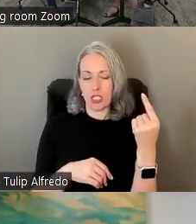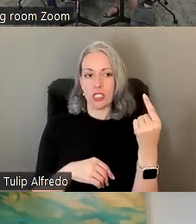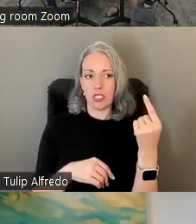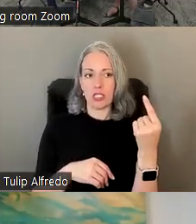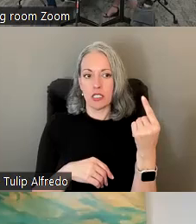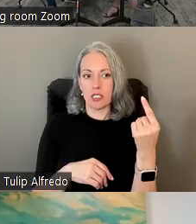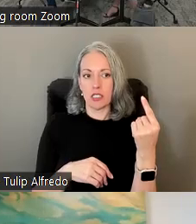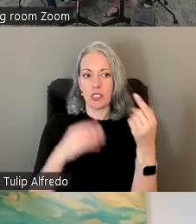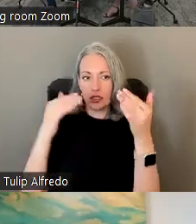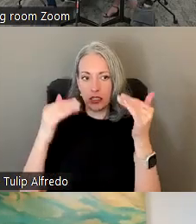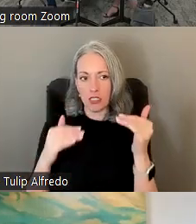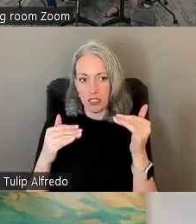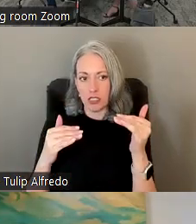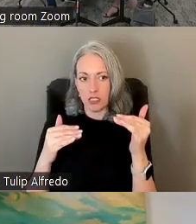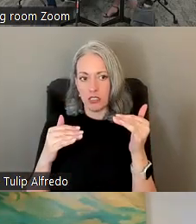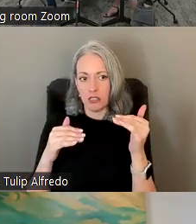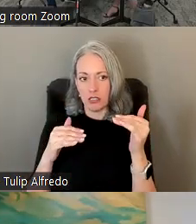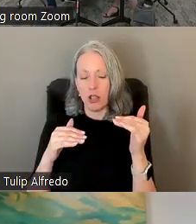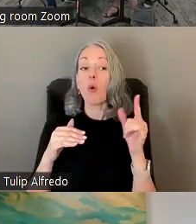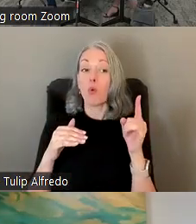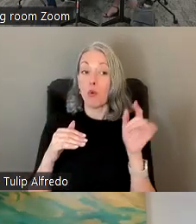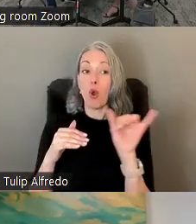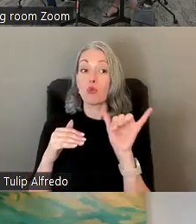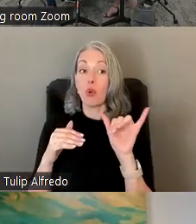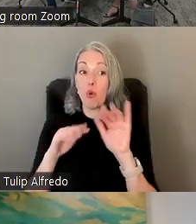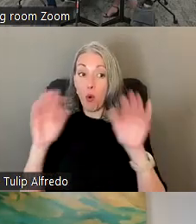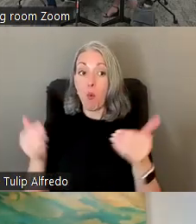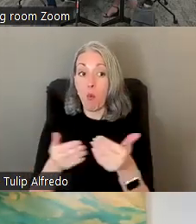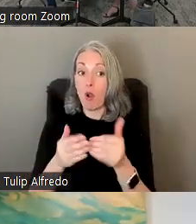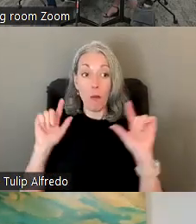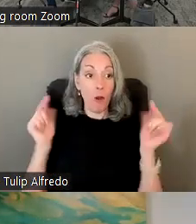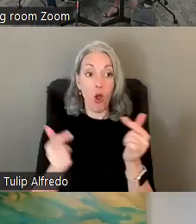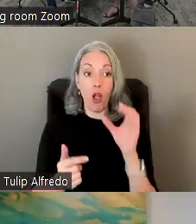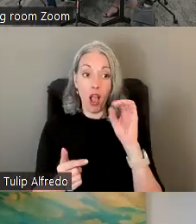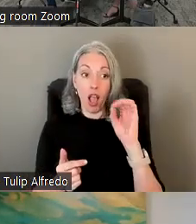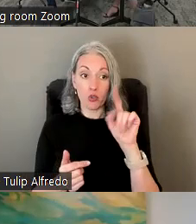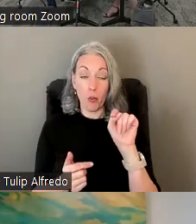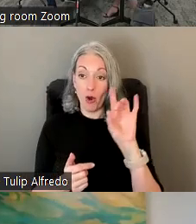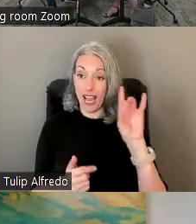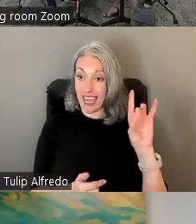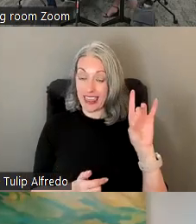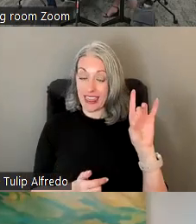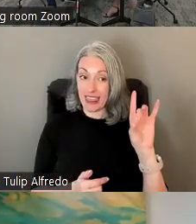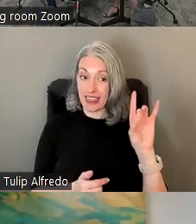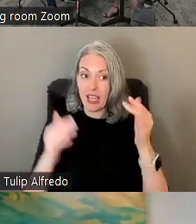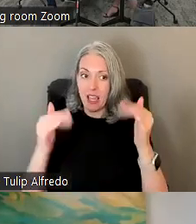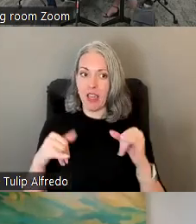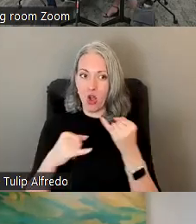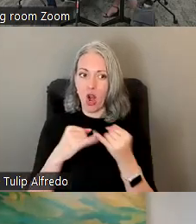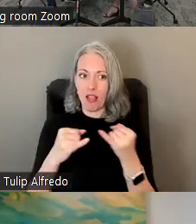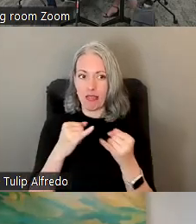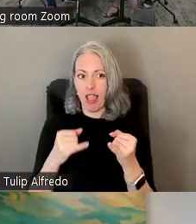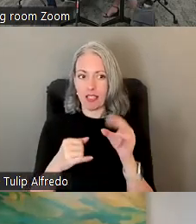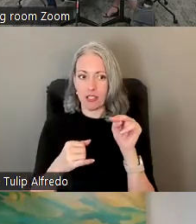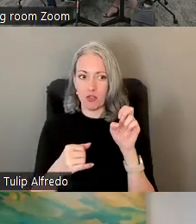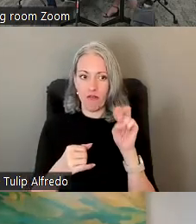talked about earlier, we welcome all of you to come October 8th to the meeting, and then our last meeting of the year